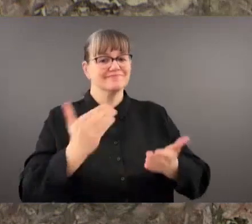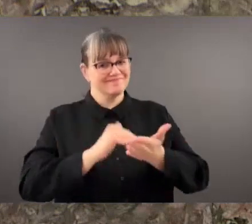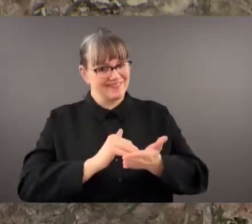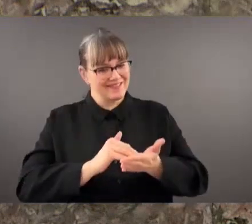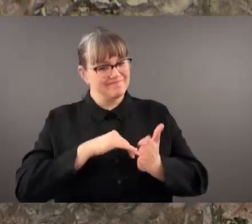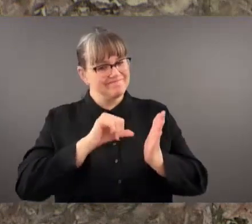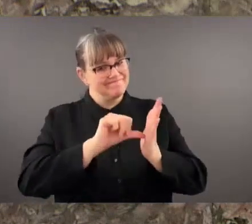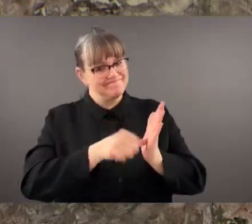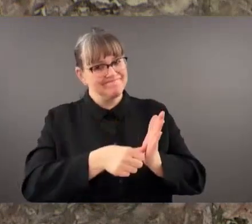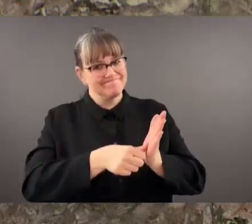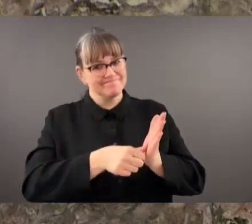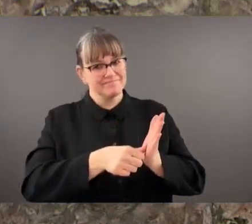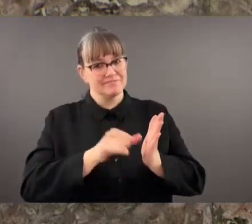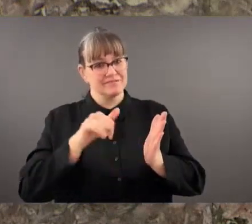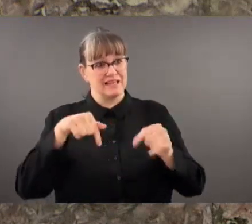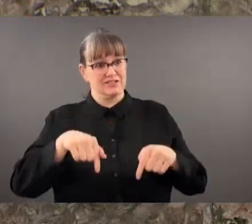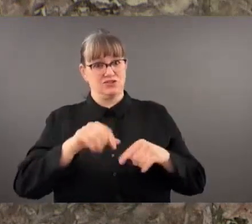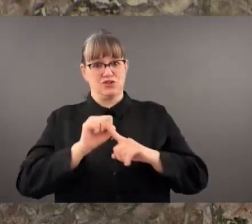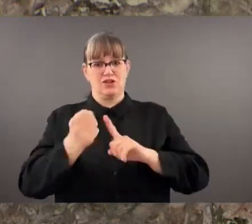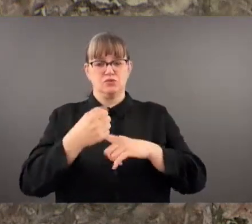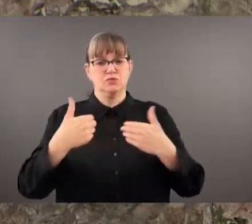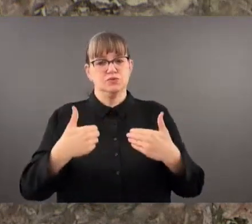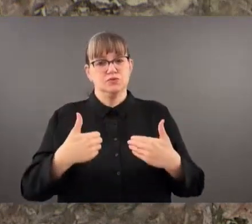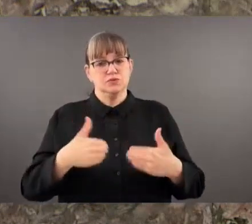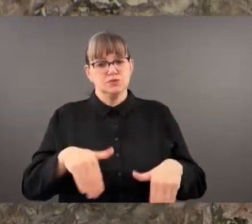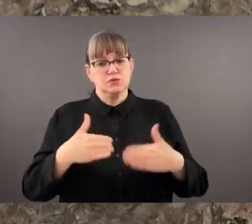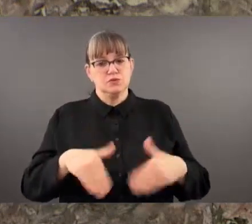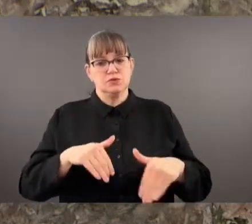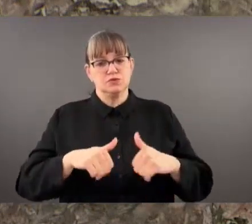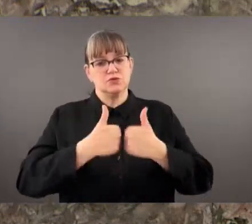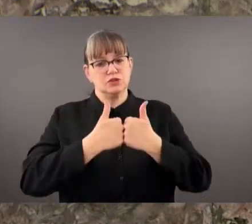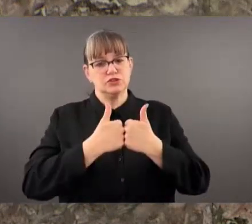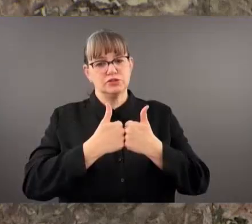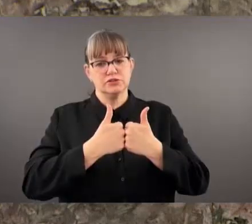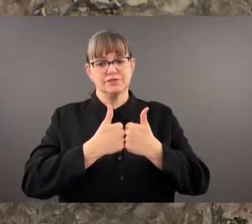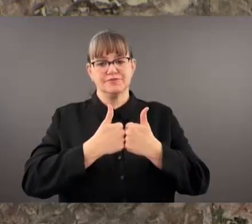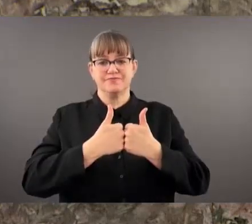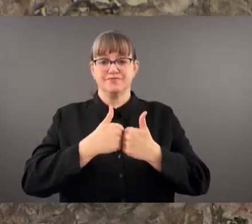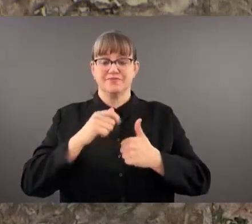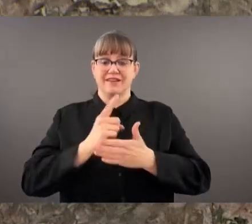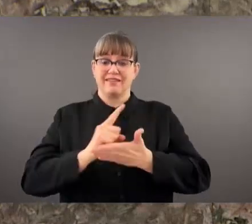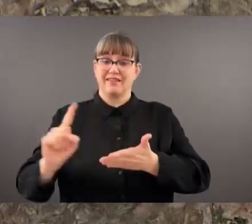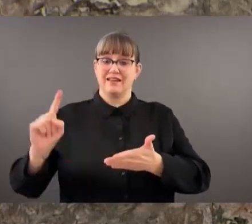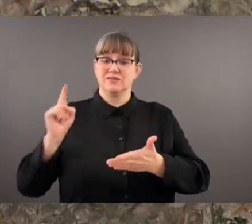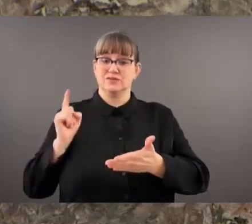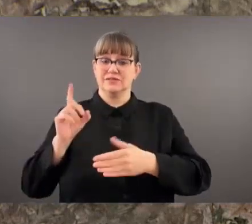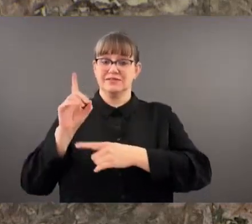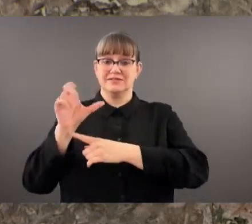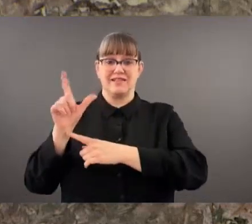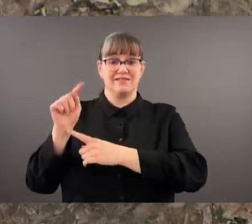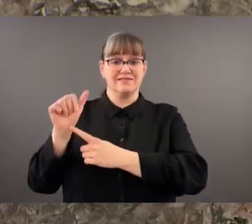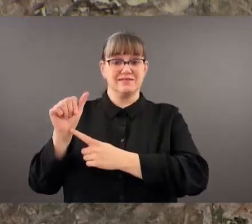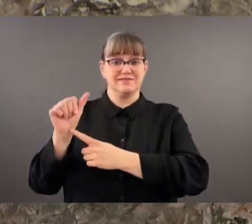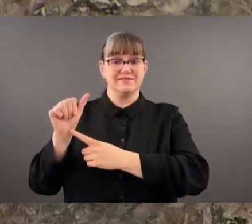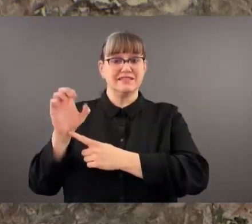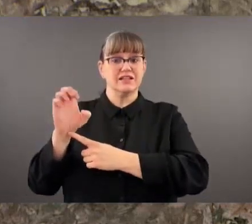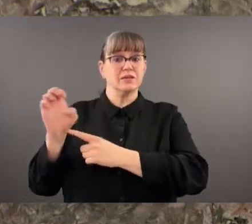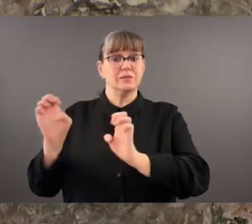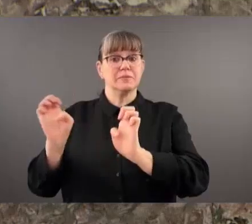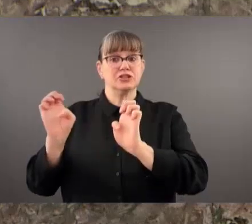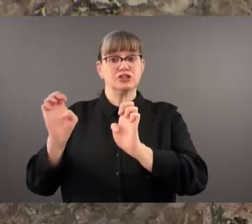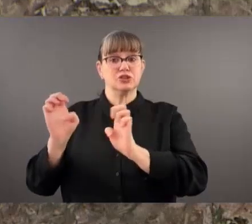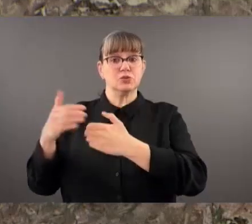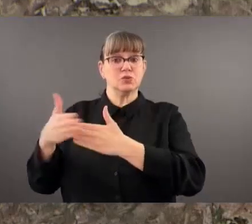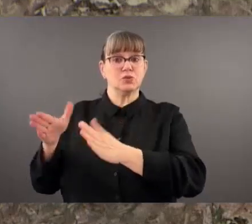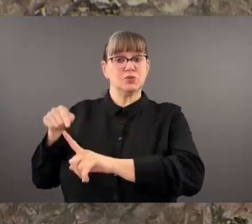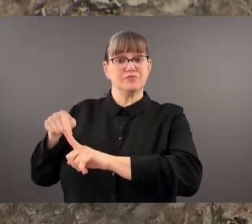room closed in Delta last week, it was really hard for people to take. And I spoke to the mayor myself as well,